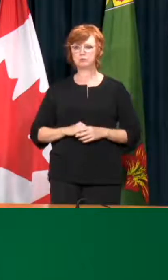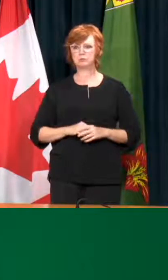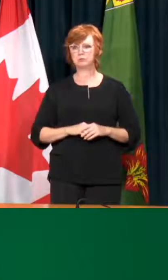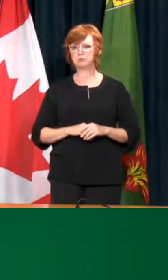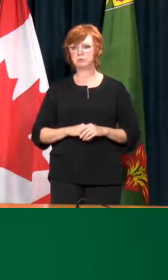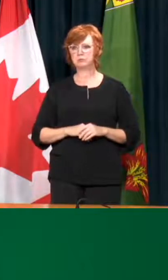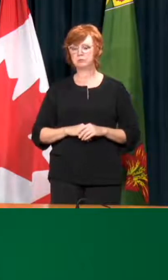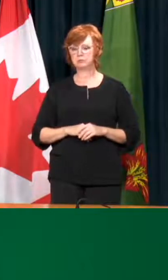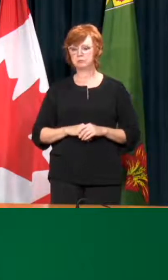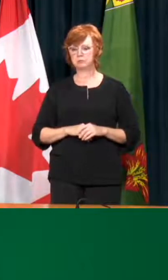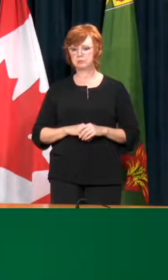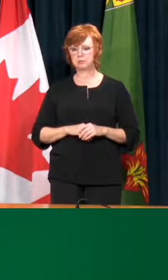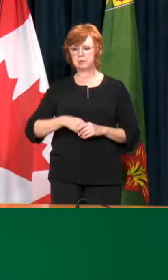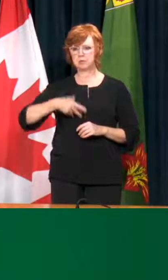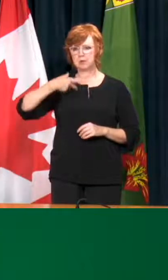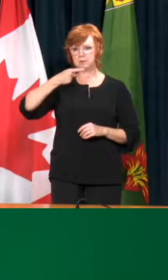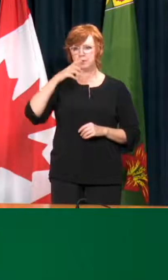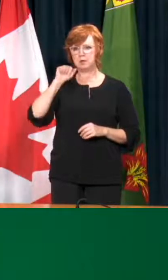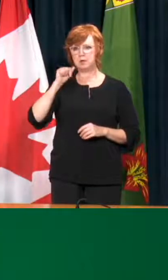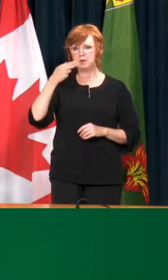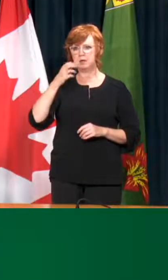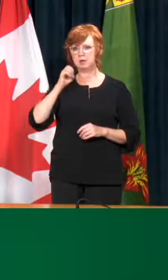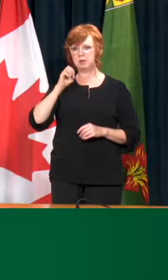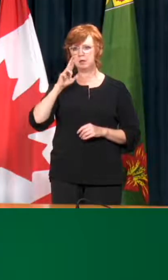have Peter Lazinski from the PA Herald.